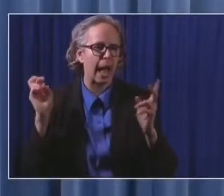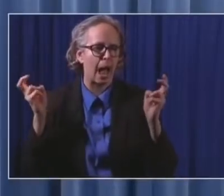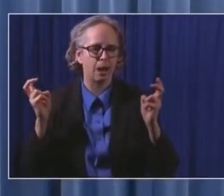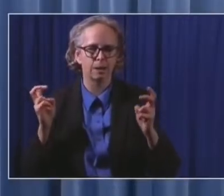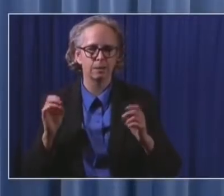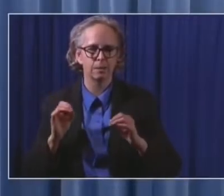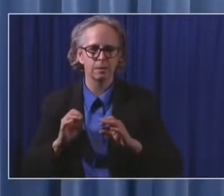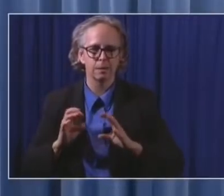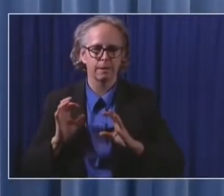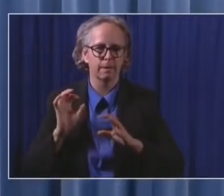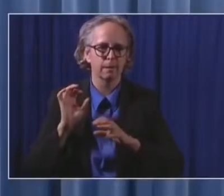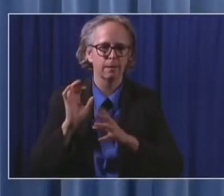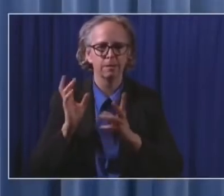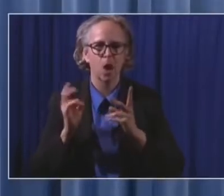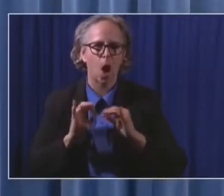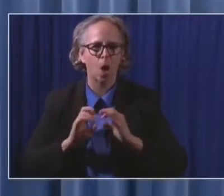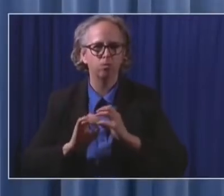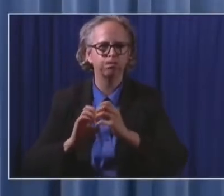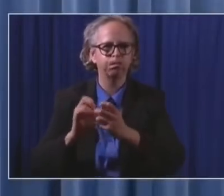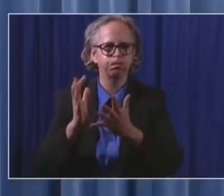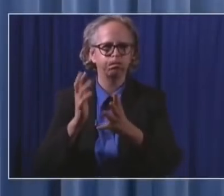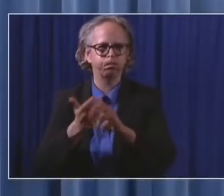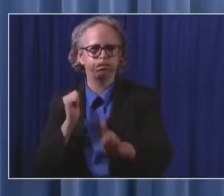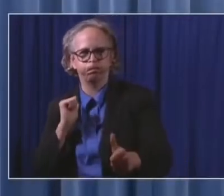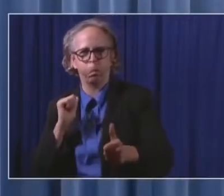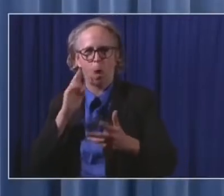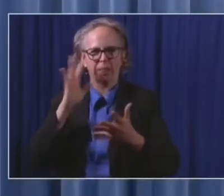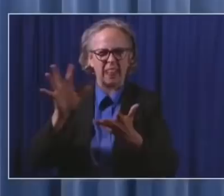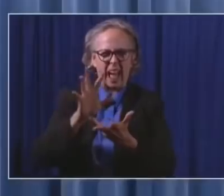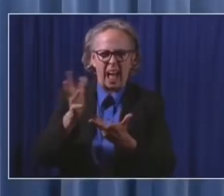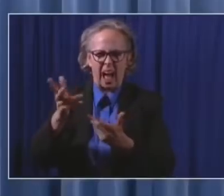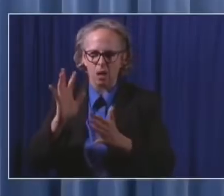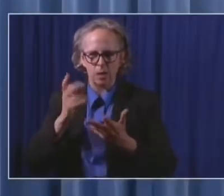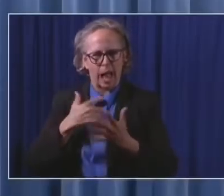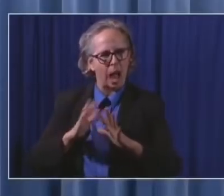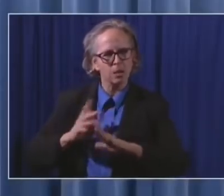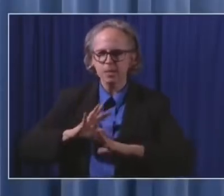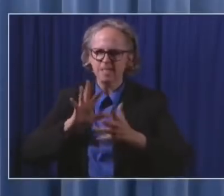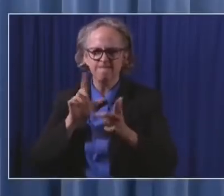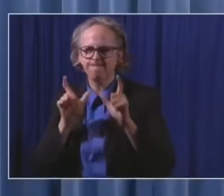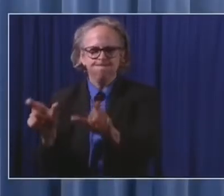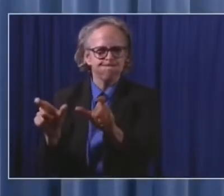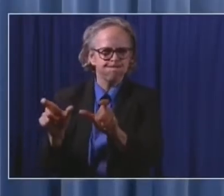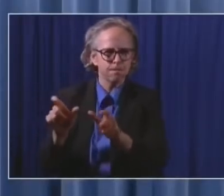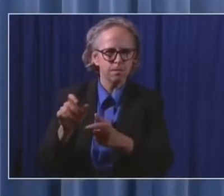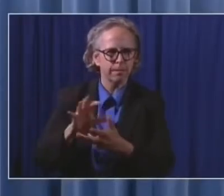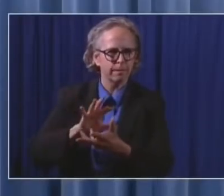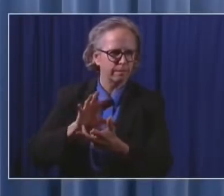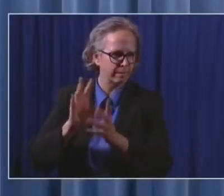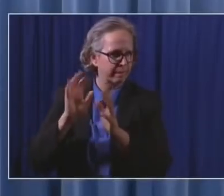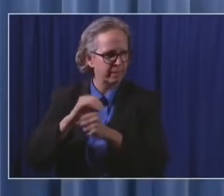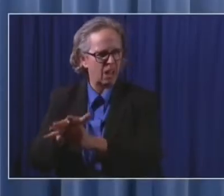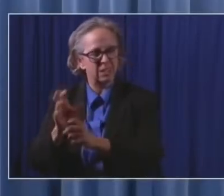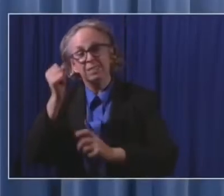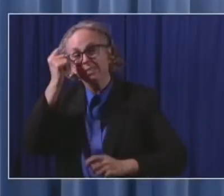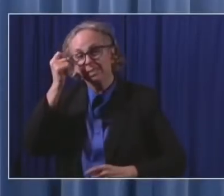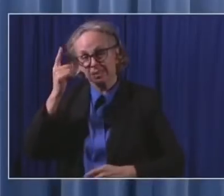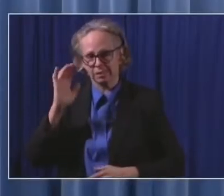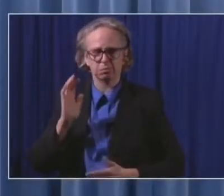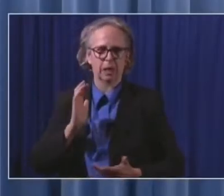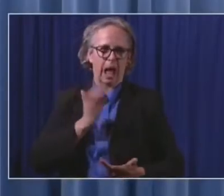the good news is we can fight back. There is something that we can do. And by wearing masks, by keeping social distancing,